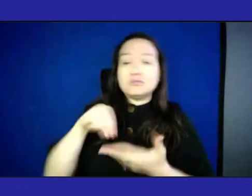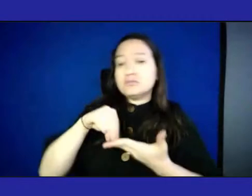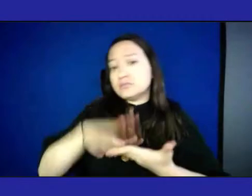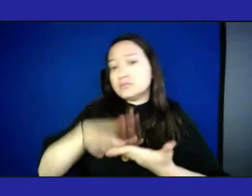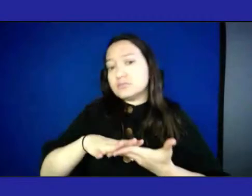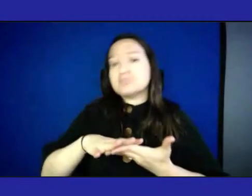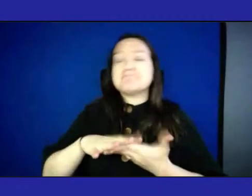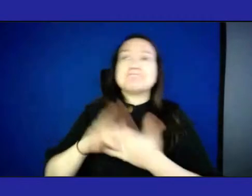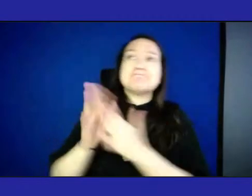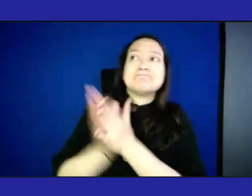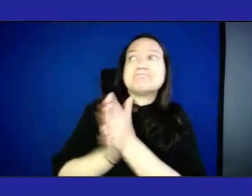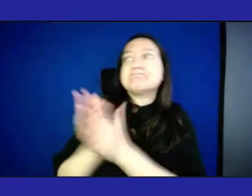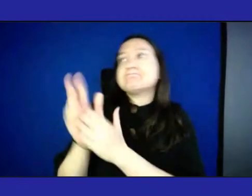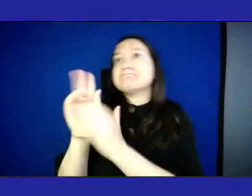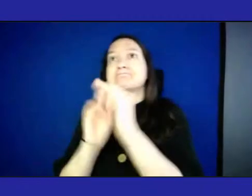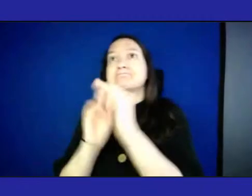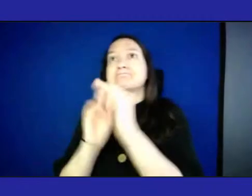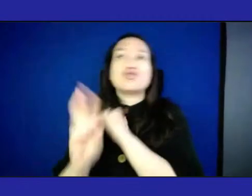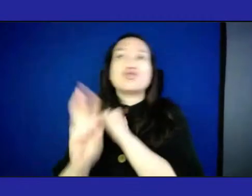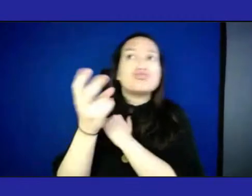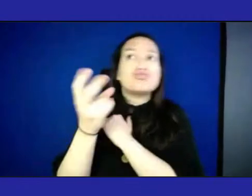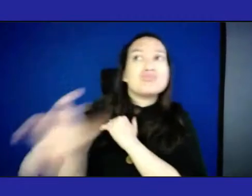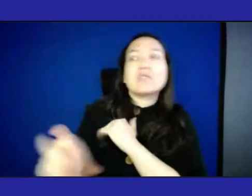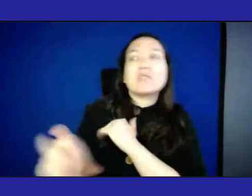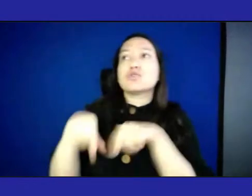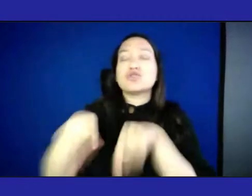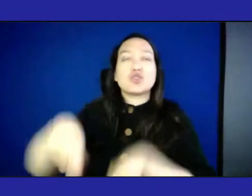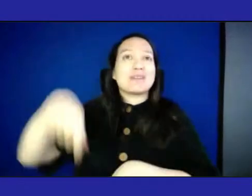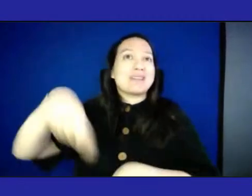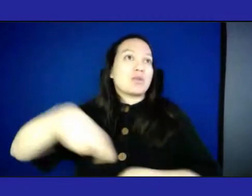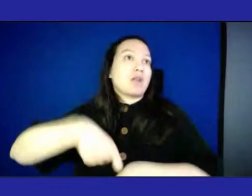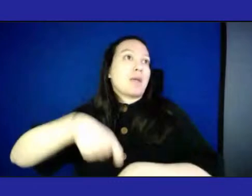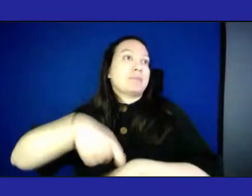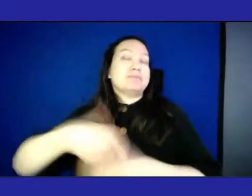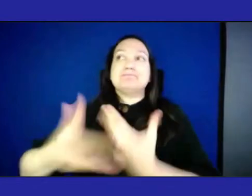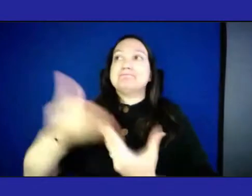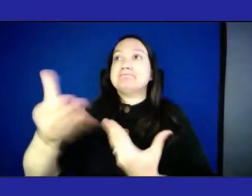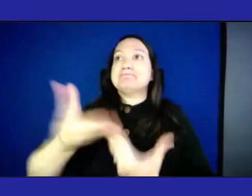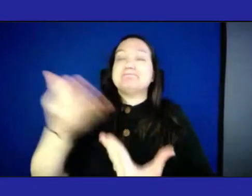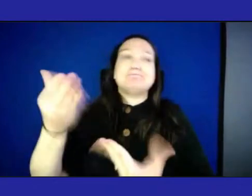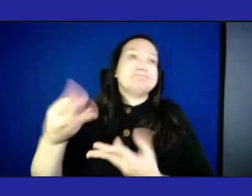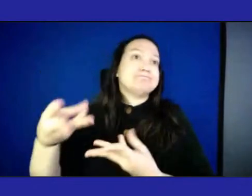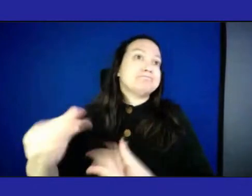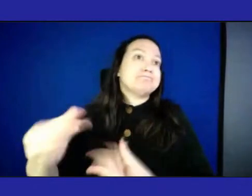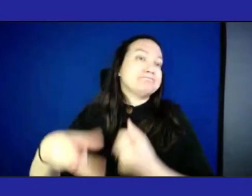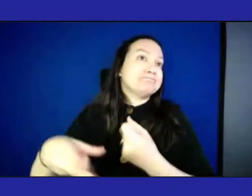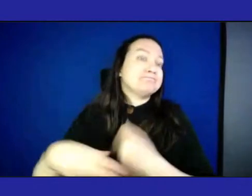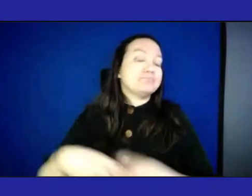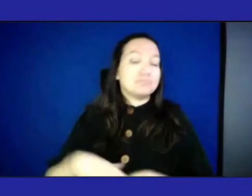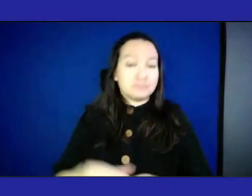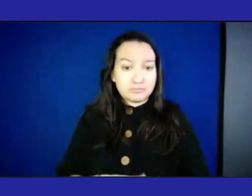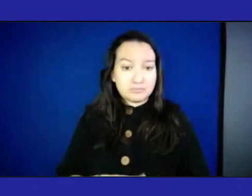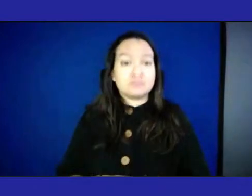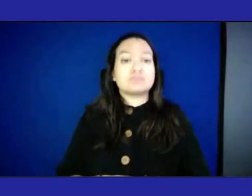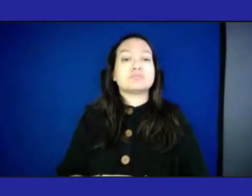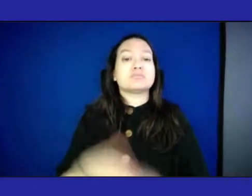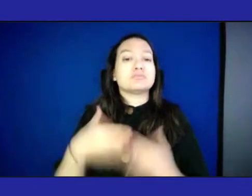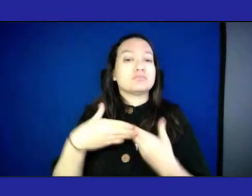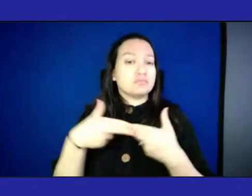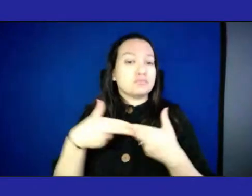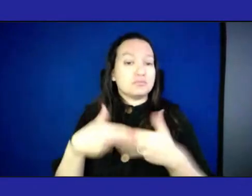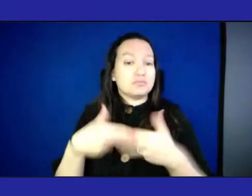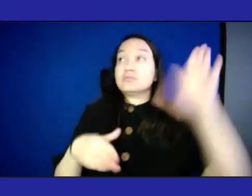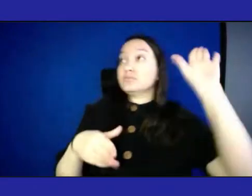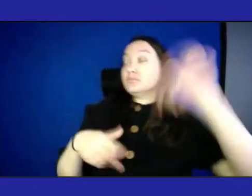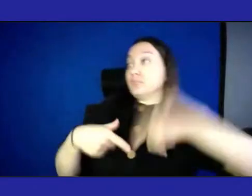admissions and transfers while we're in downtime to make for easier reconciliation. Next slide, please. Thank And you. I'll just pause